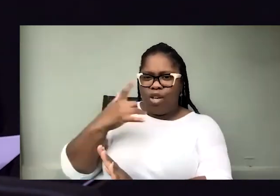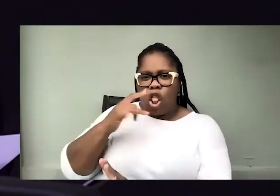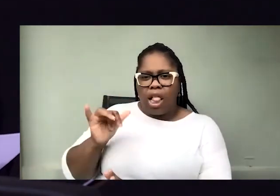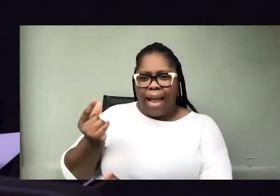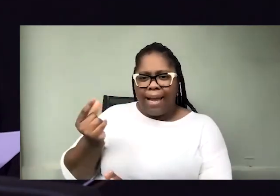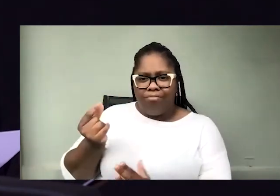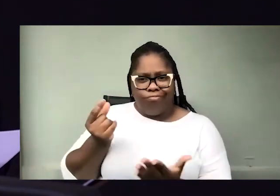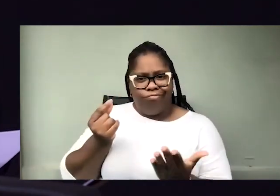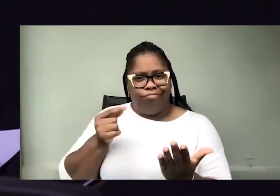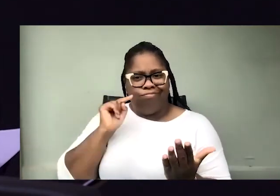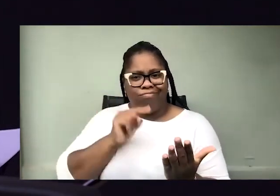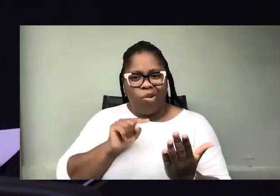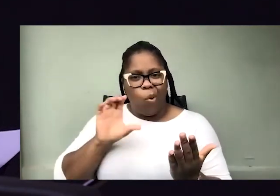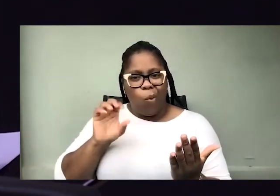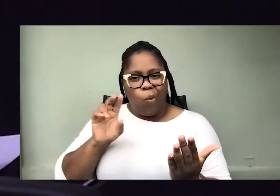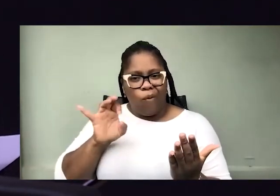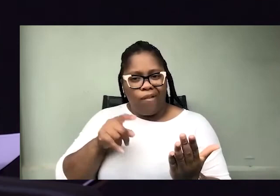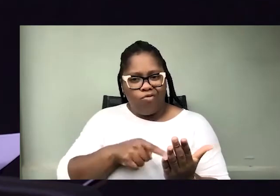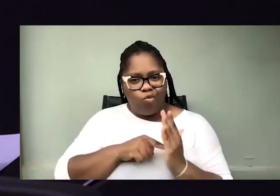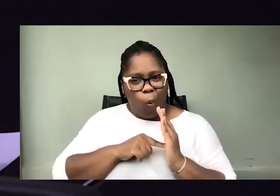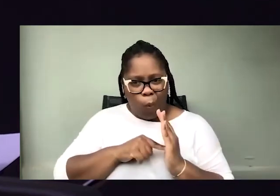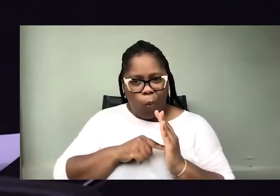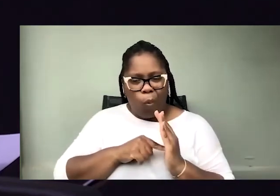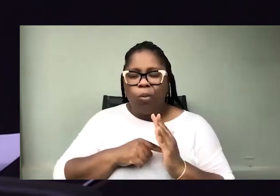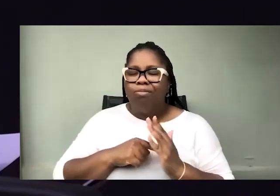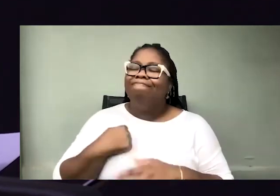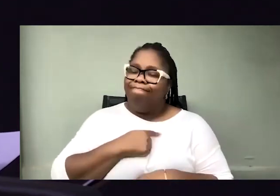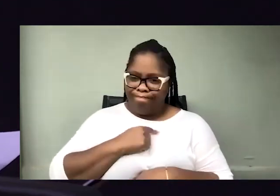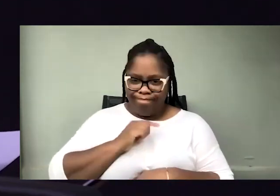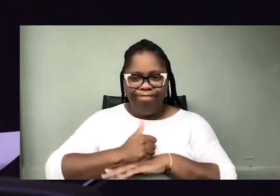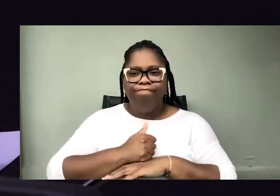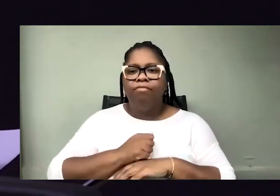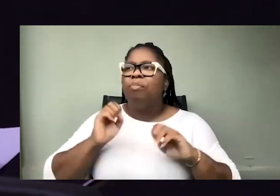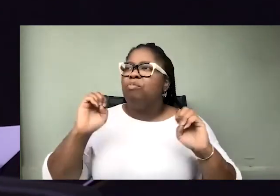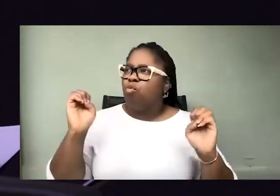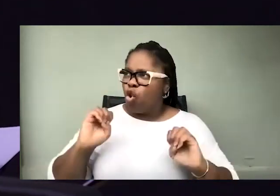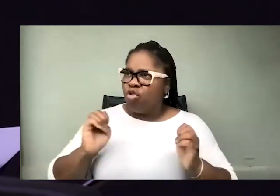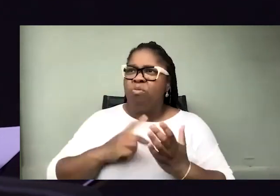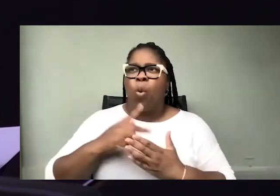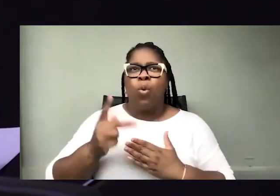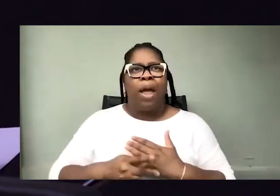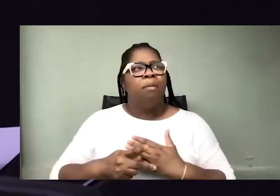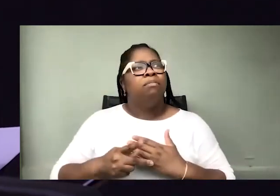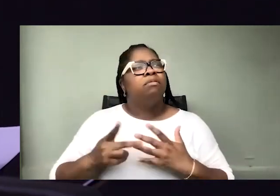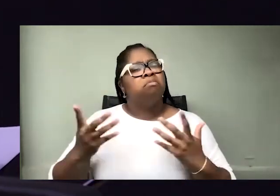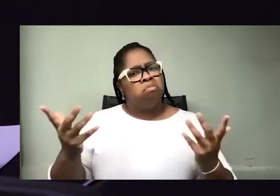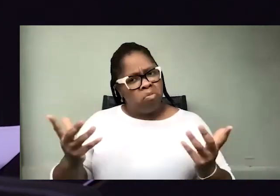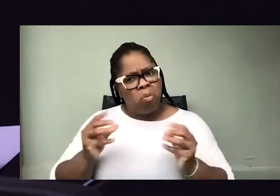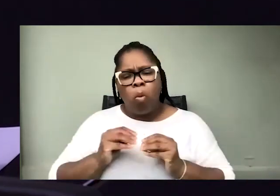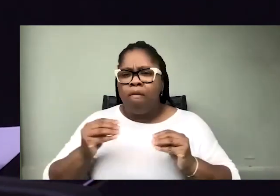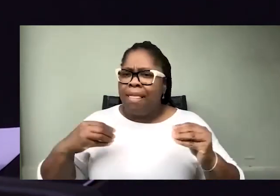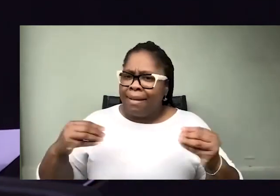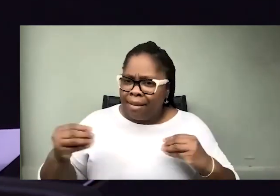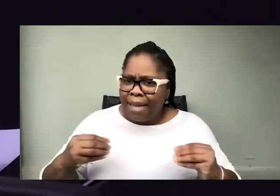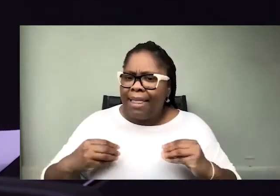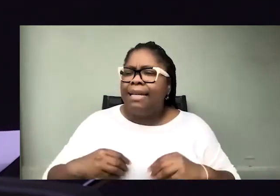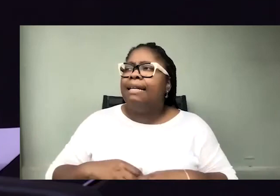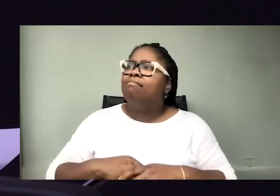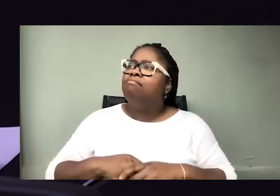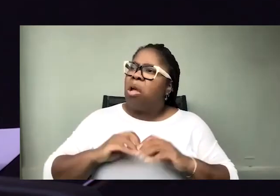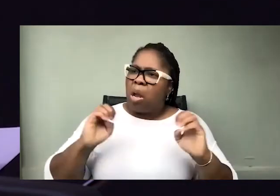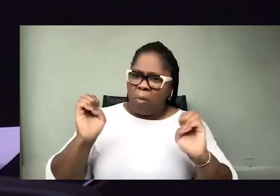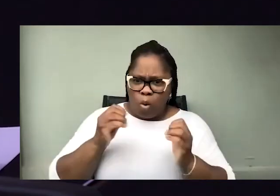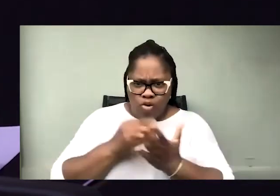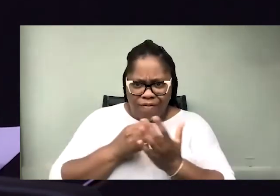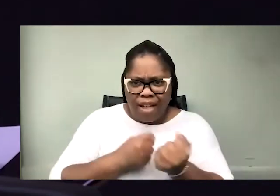And so we have been able to implement emergency programs with a lot of flexibility with emergency funding to